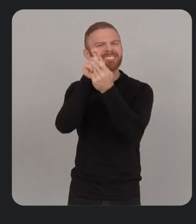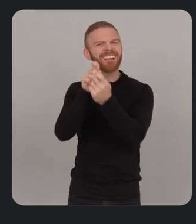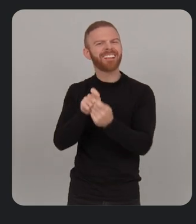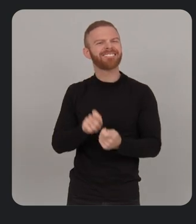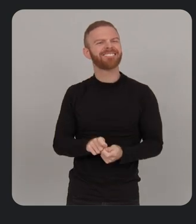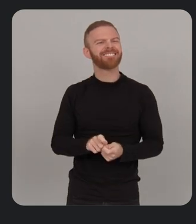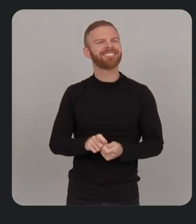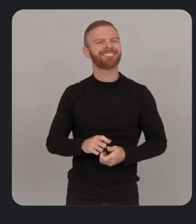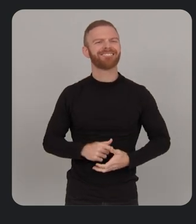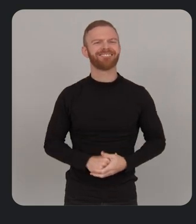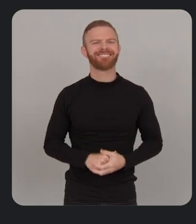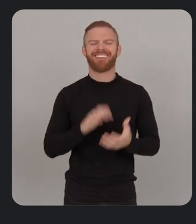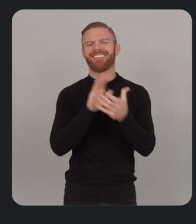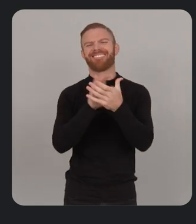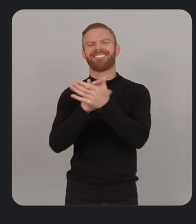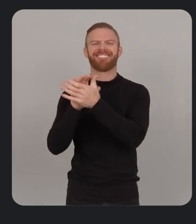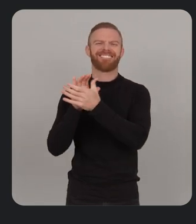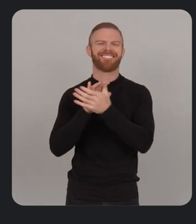details of the image.